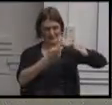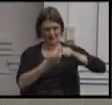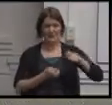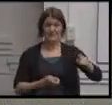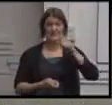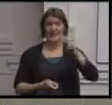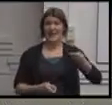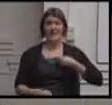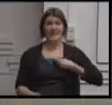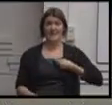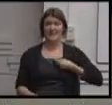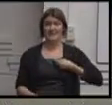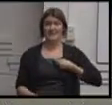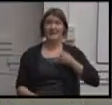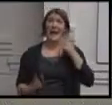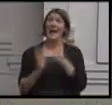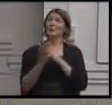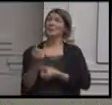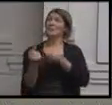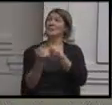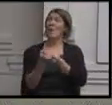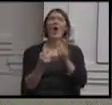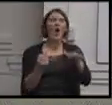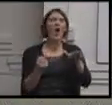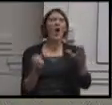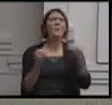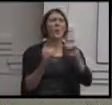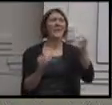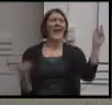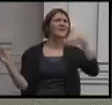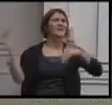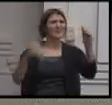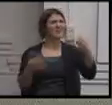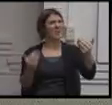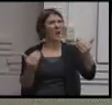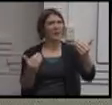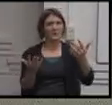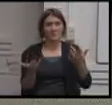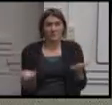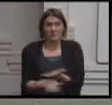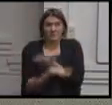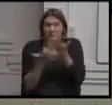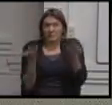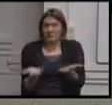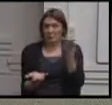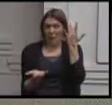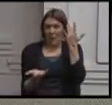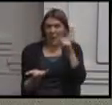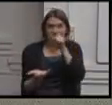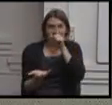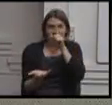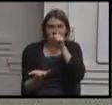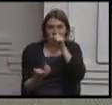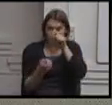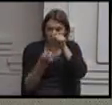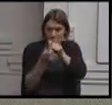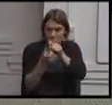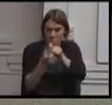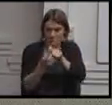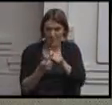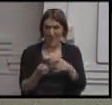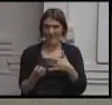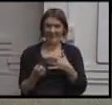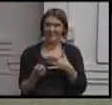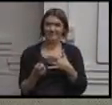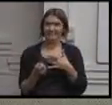request for us to endorse the notion that people should pay more into taxes, more into the town than they owe in taxes. And I don't